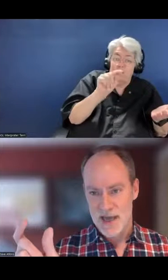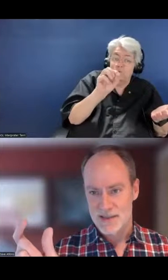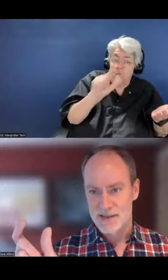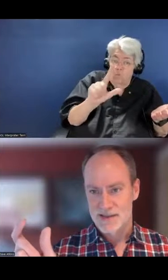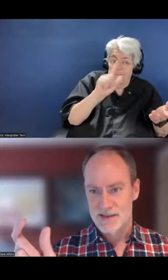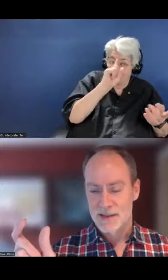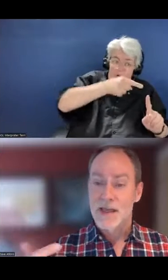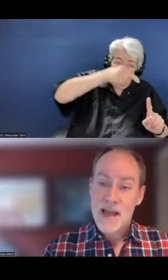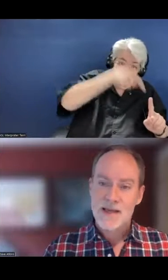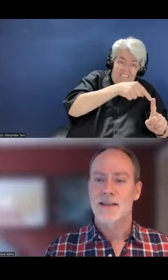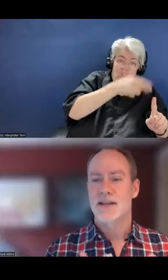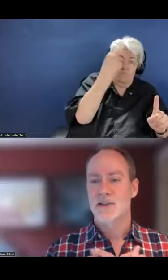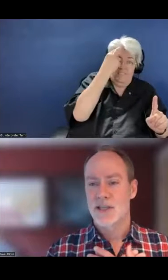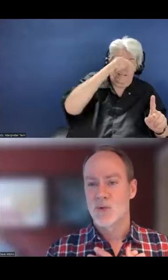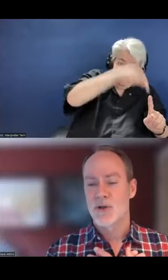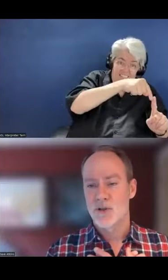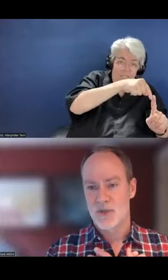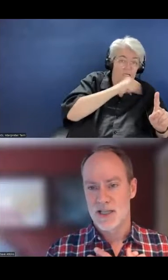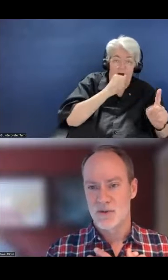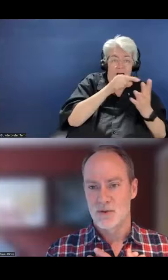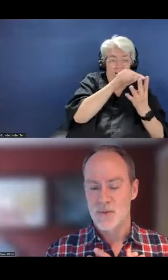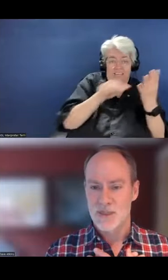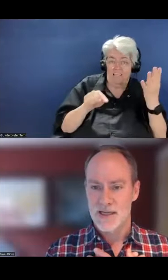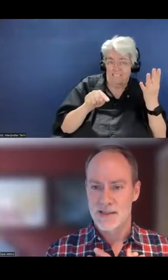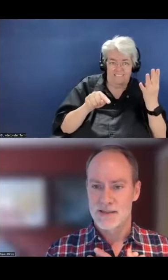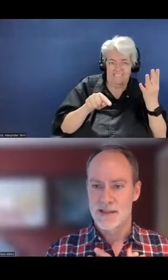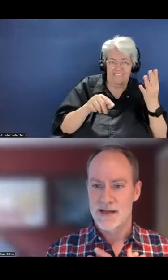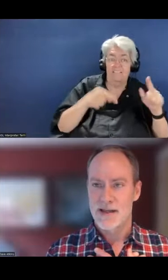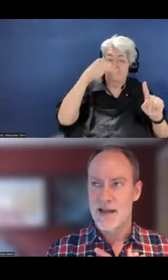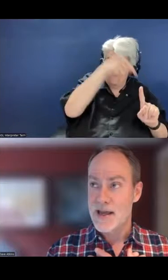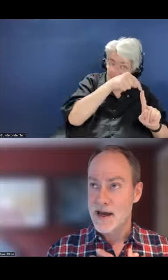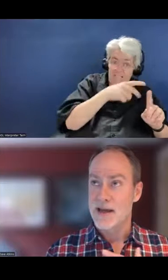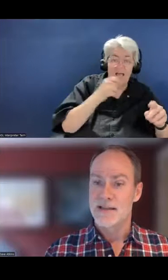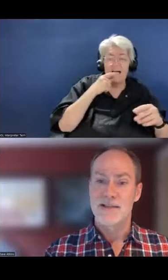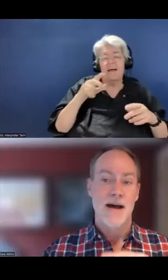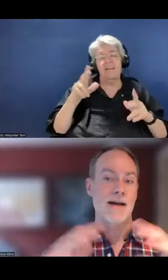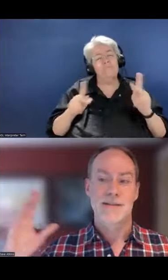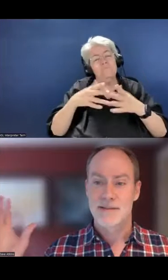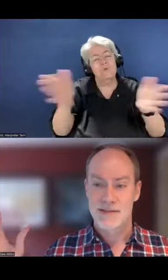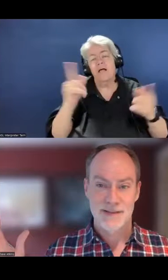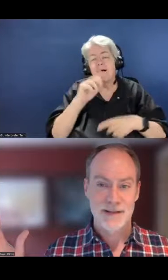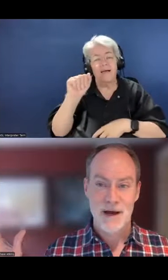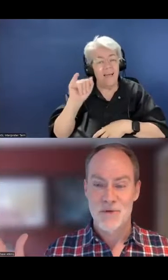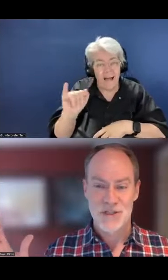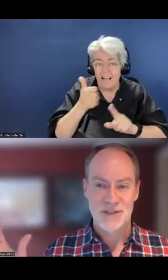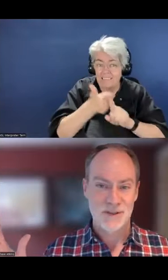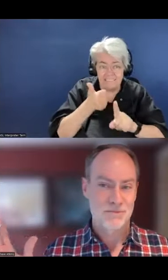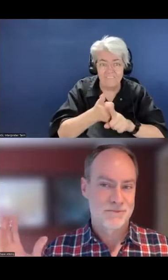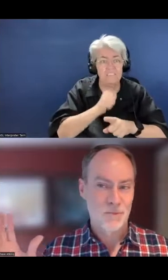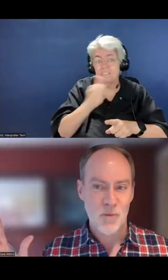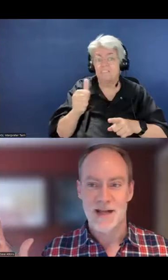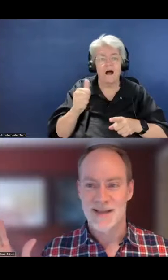specific tasks. And I think just at a more human level, realizing that AI is not an